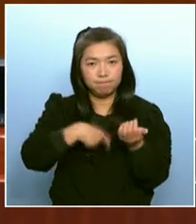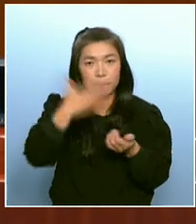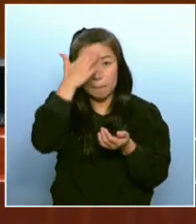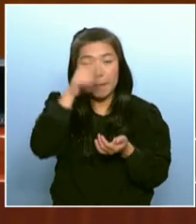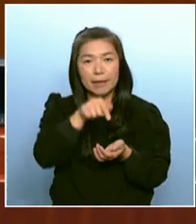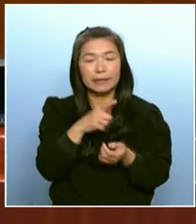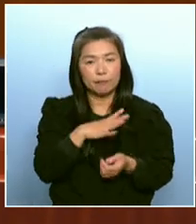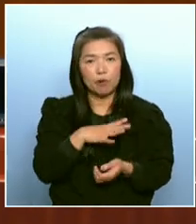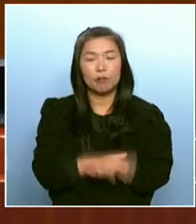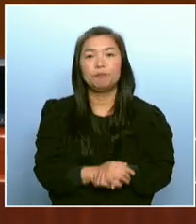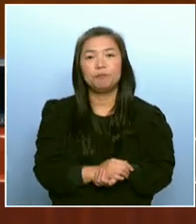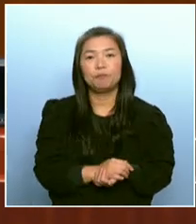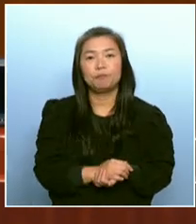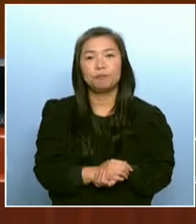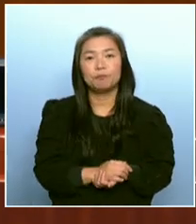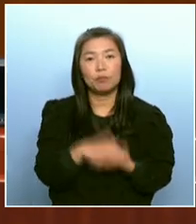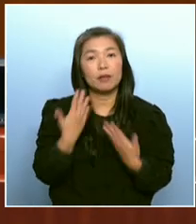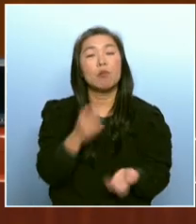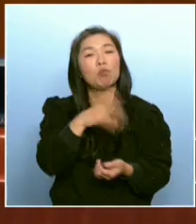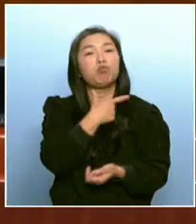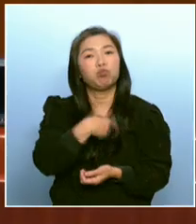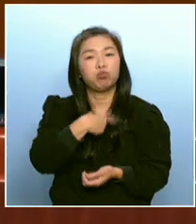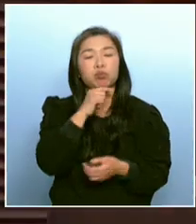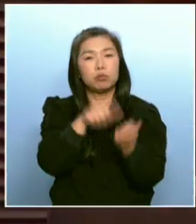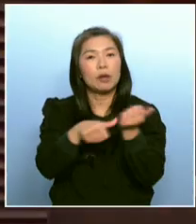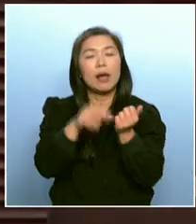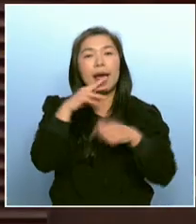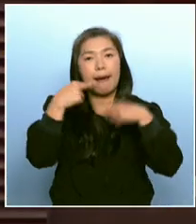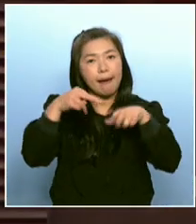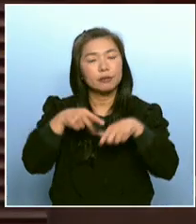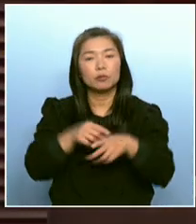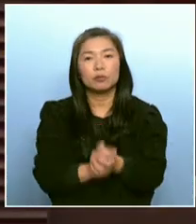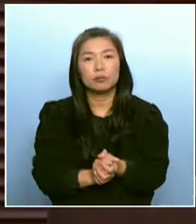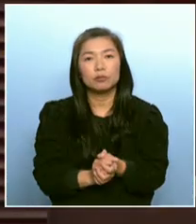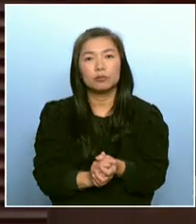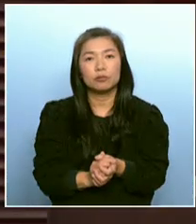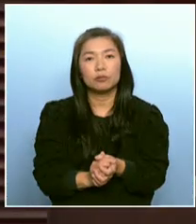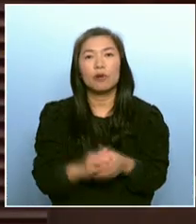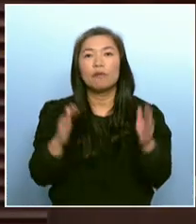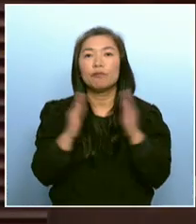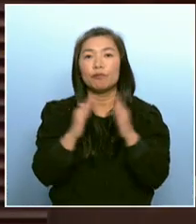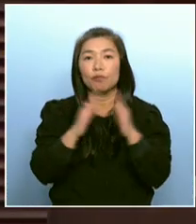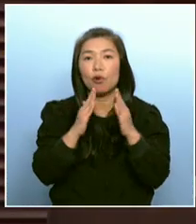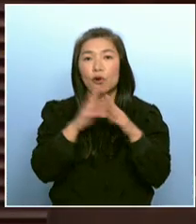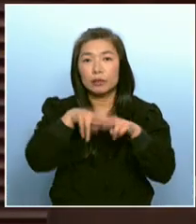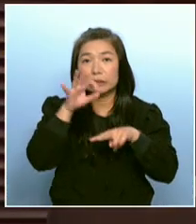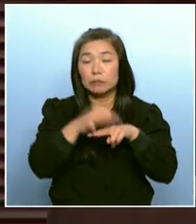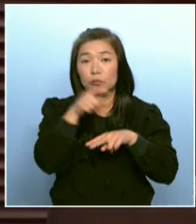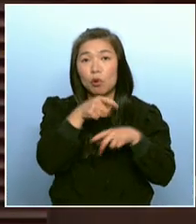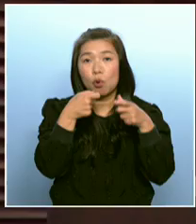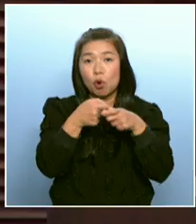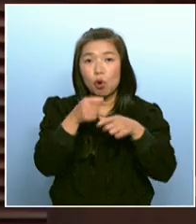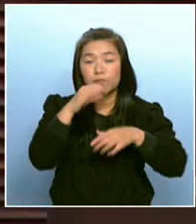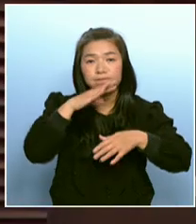at a panel this year. We do want to give some basic information